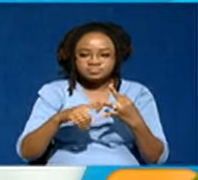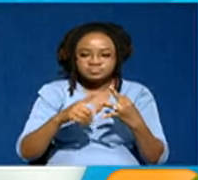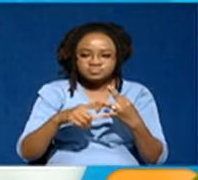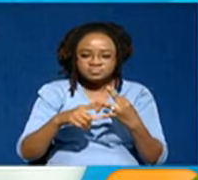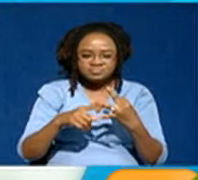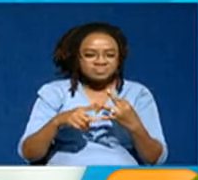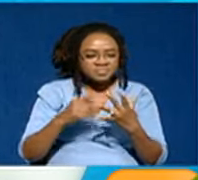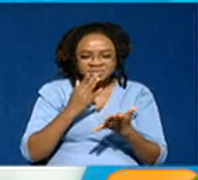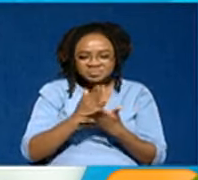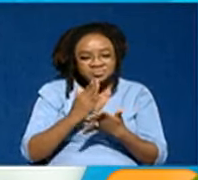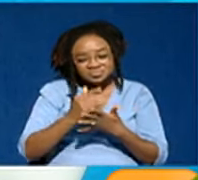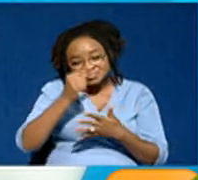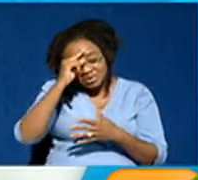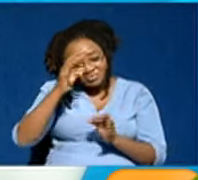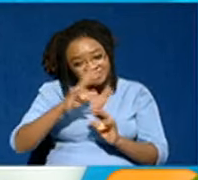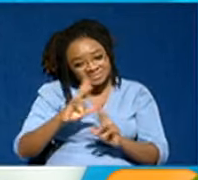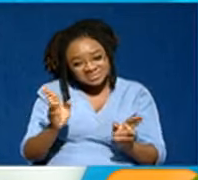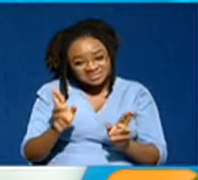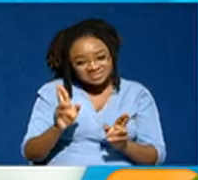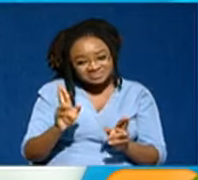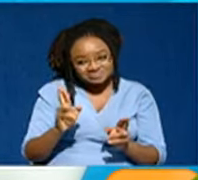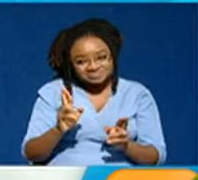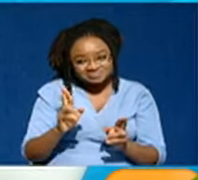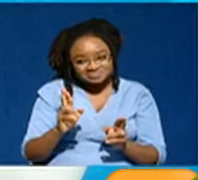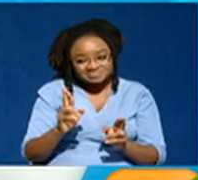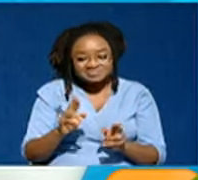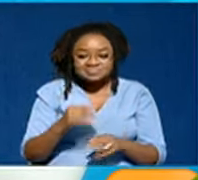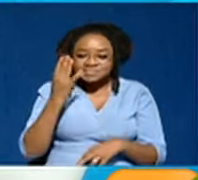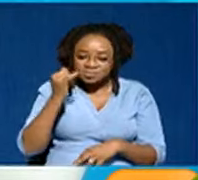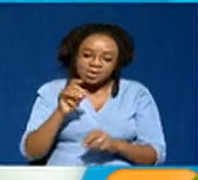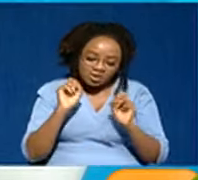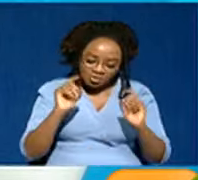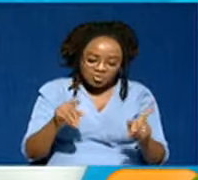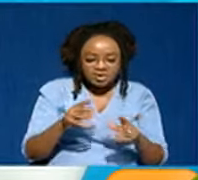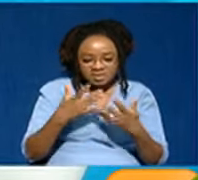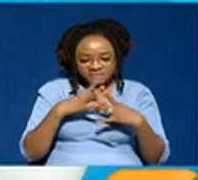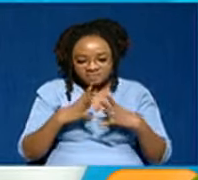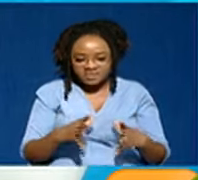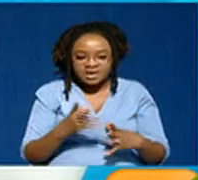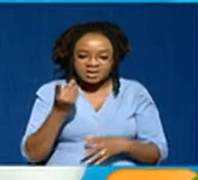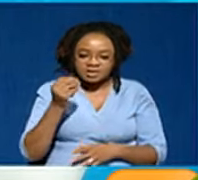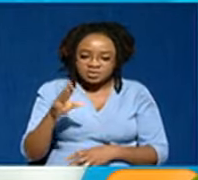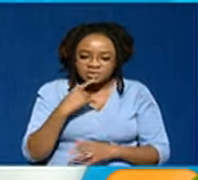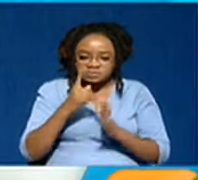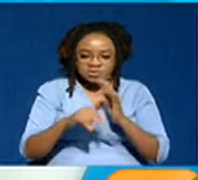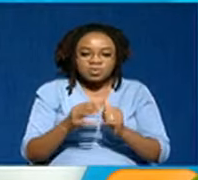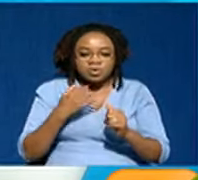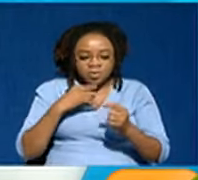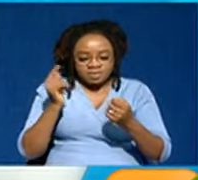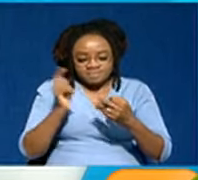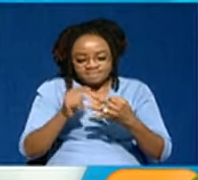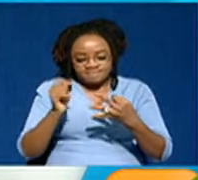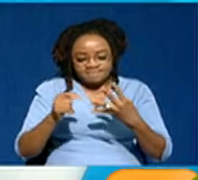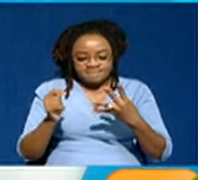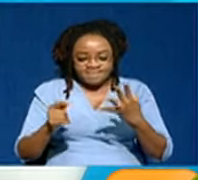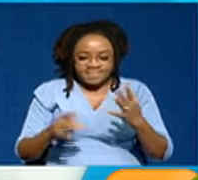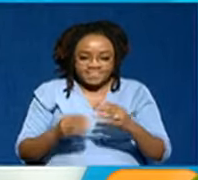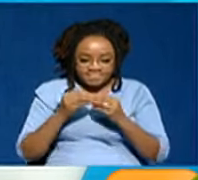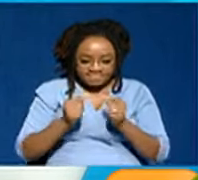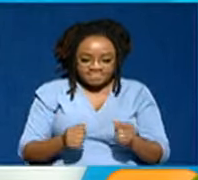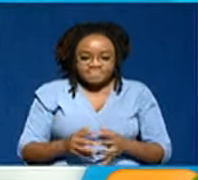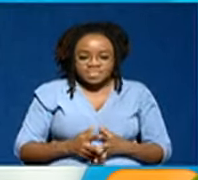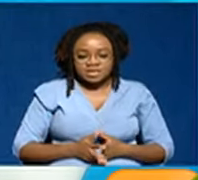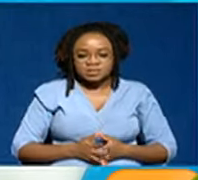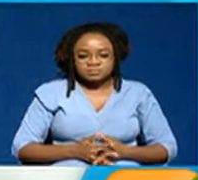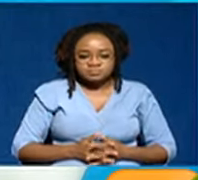goodwill? Because, okay, fine. For example, the doctors, if they say that they want 1,000 interns taken in or employed as permanent,